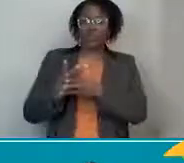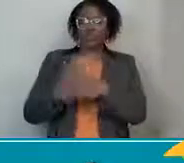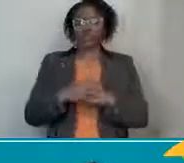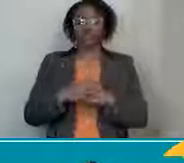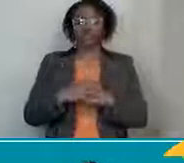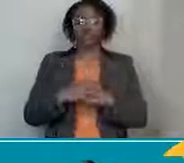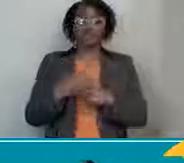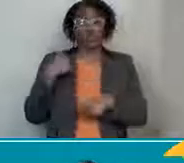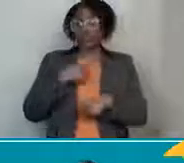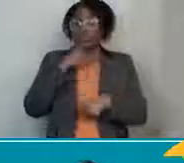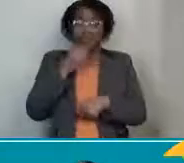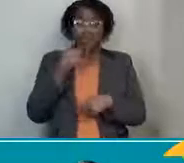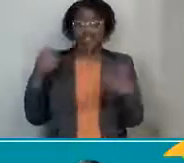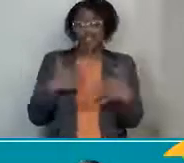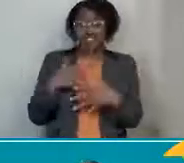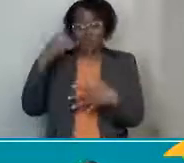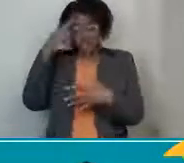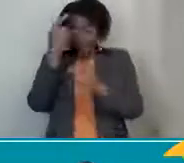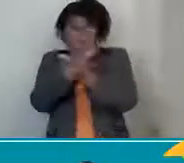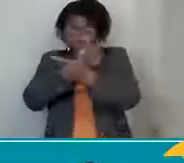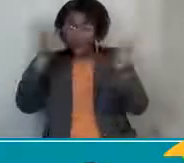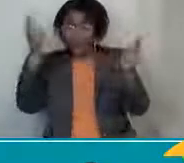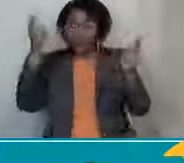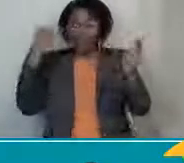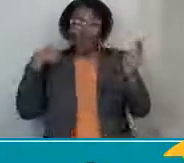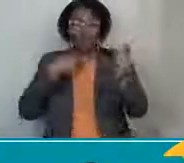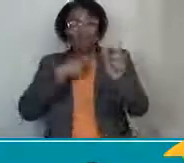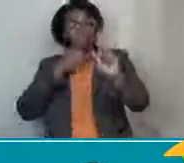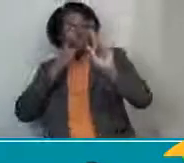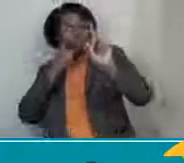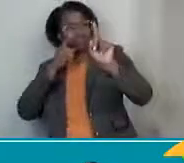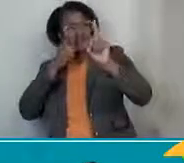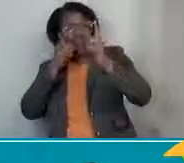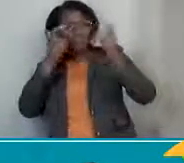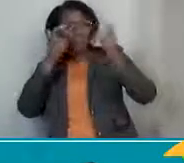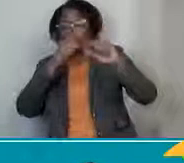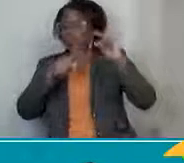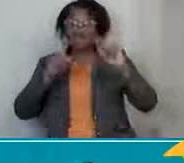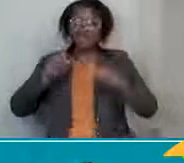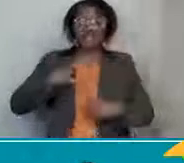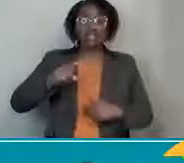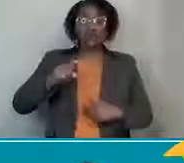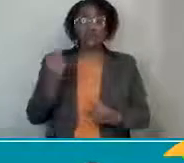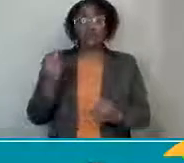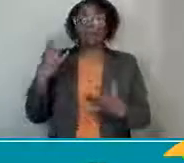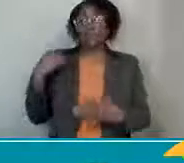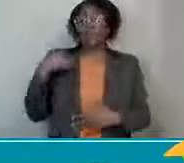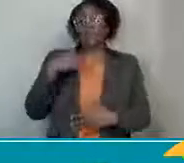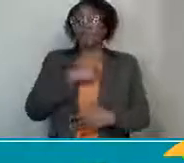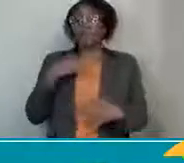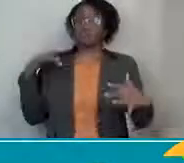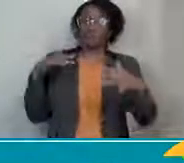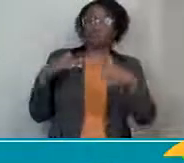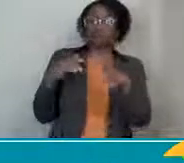were not afraid to think big. It's a tall order, but it's a necessary one. Many of us convened come from communities that